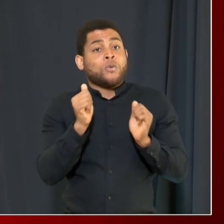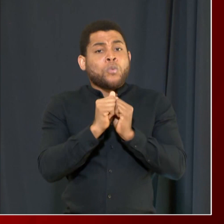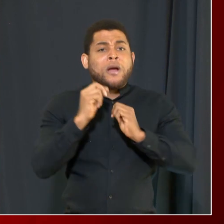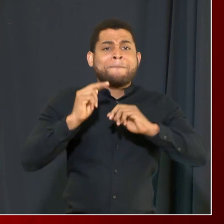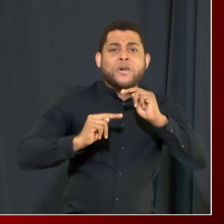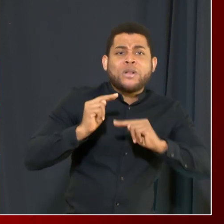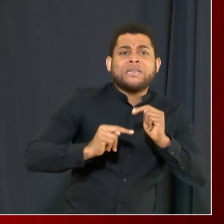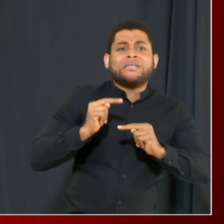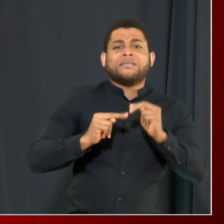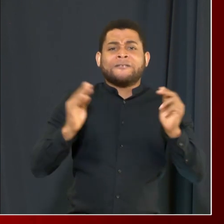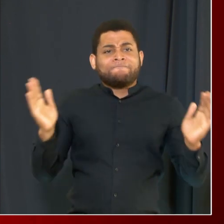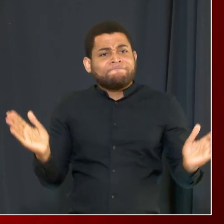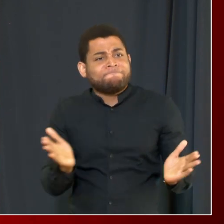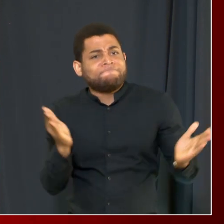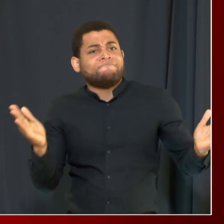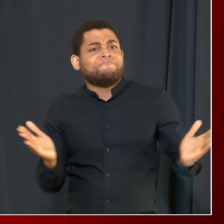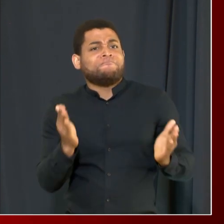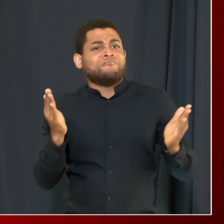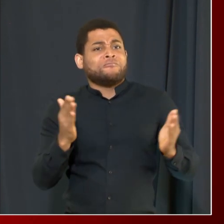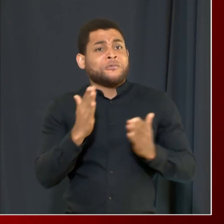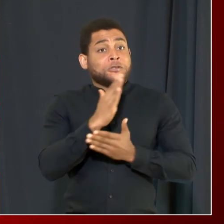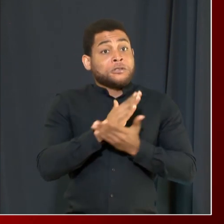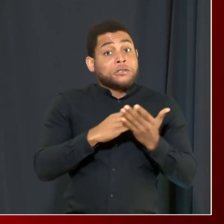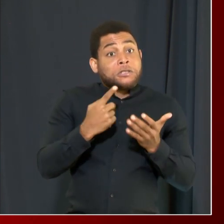arguments are turning sometimes into violent